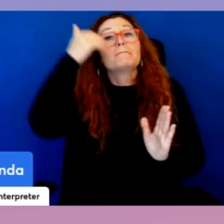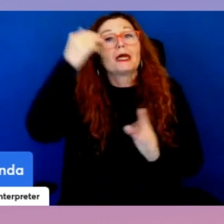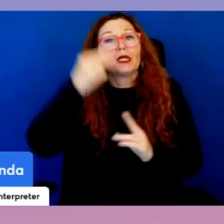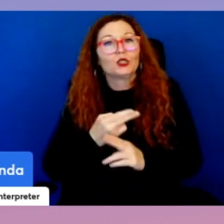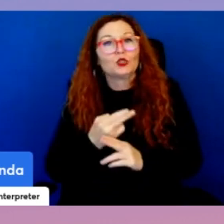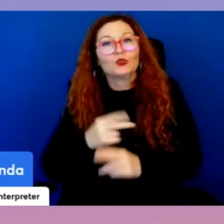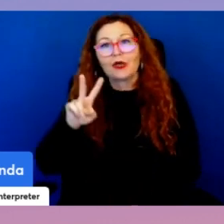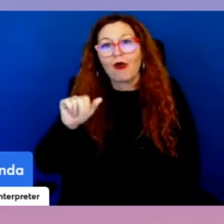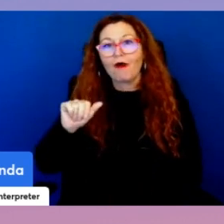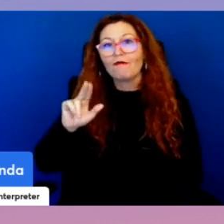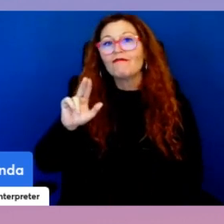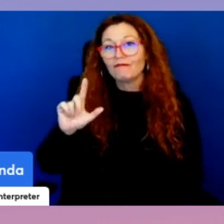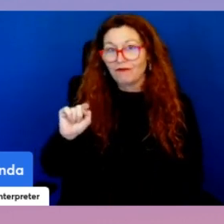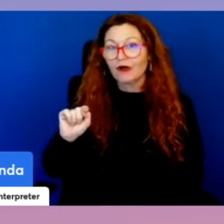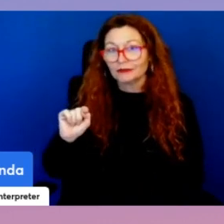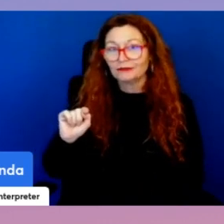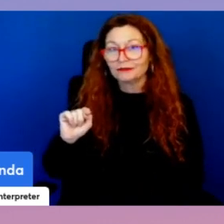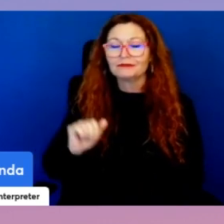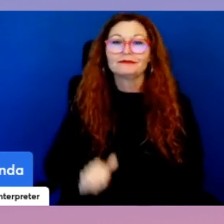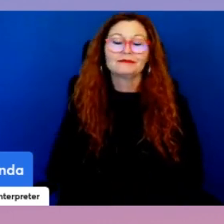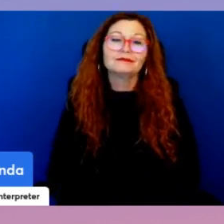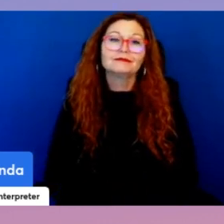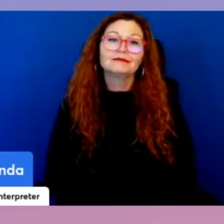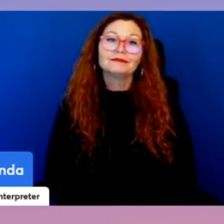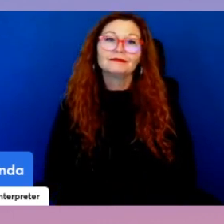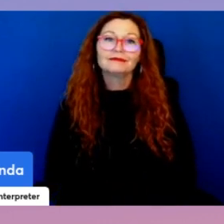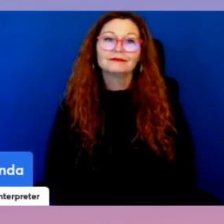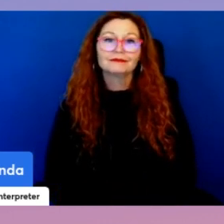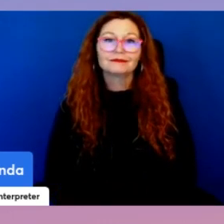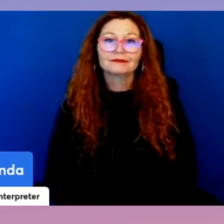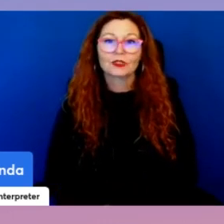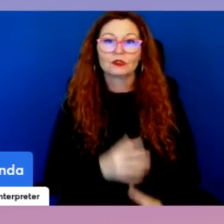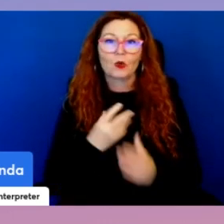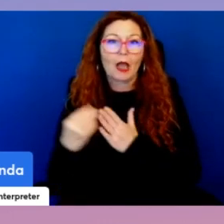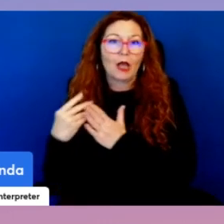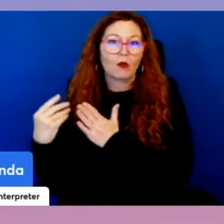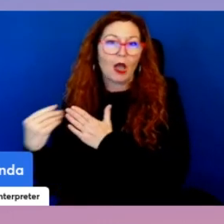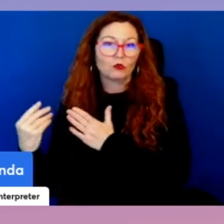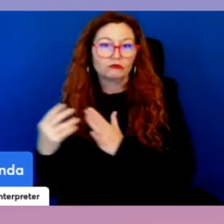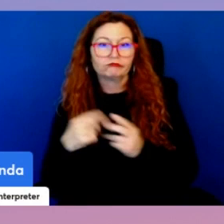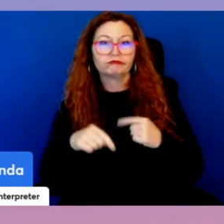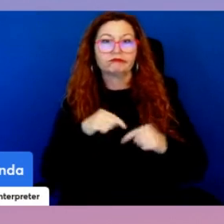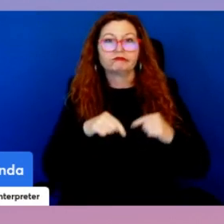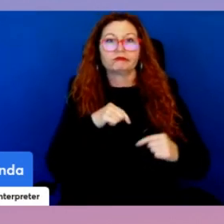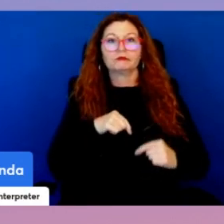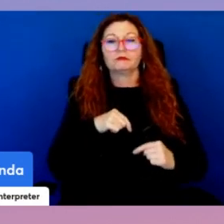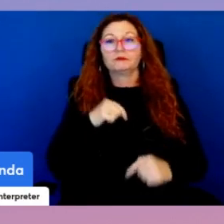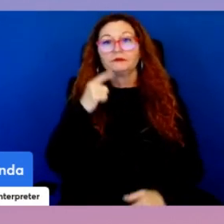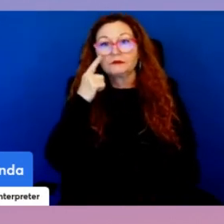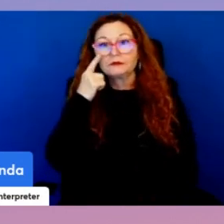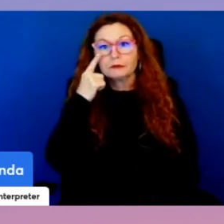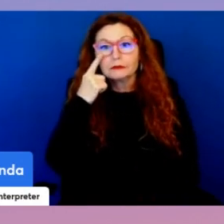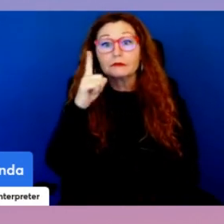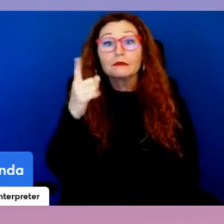Okay. So let's get out of here. And now let's see where we're at. We are going to